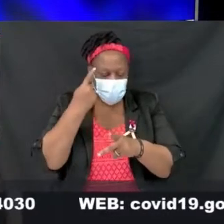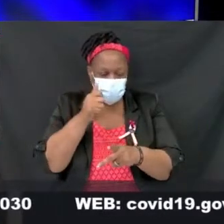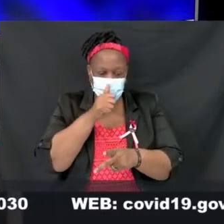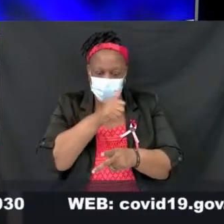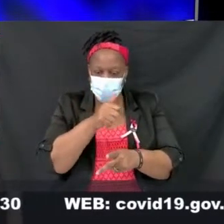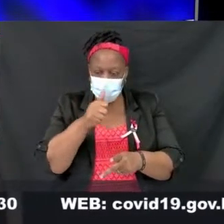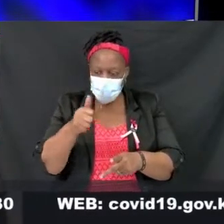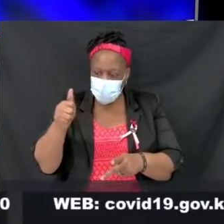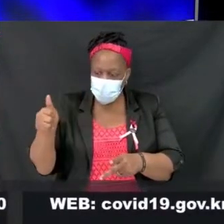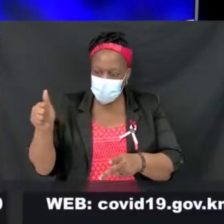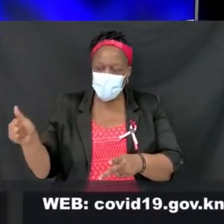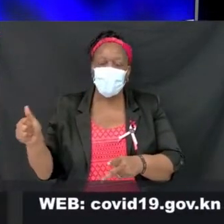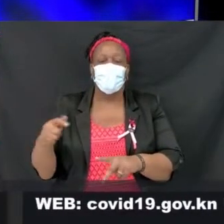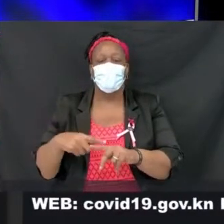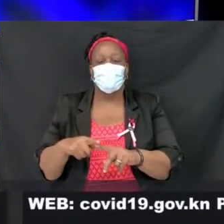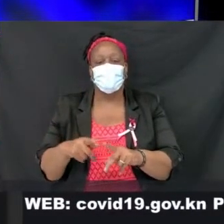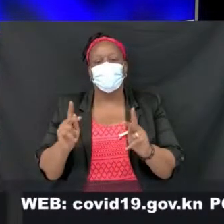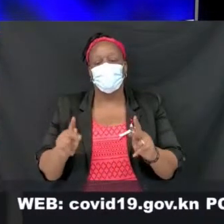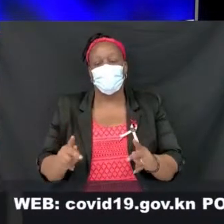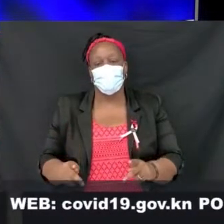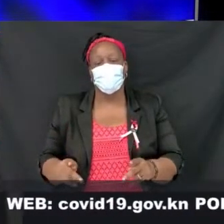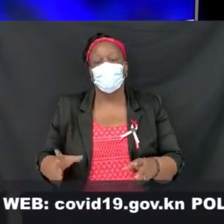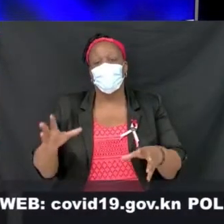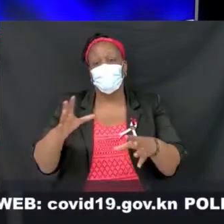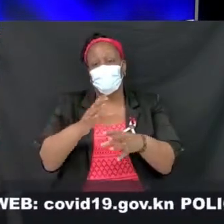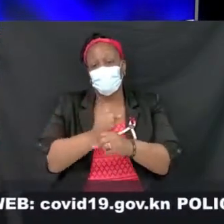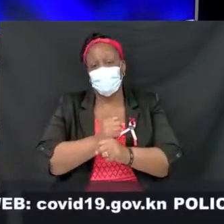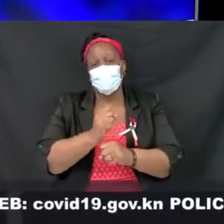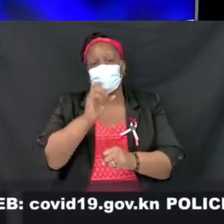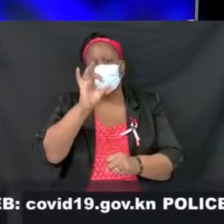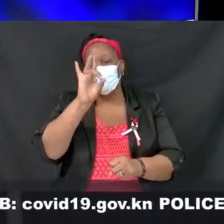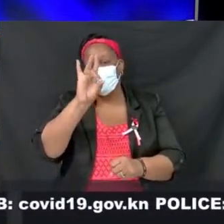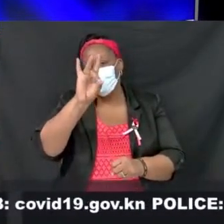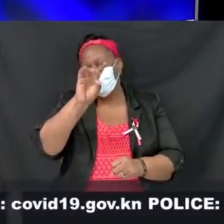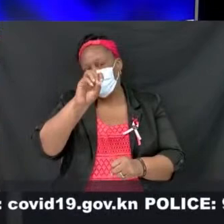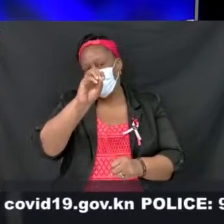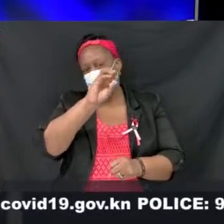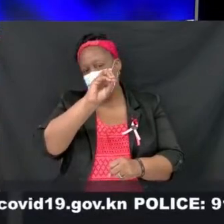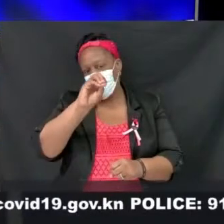them vaccinated. Let's meet that 80% threshold. Thank you.